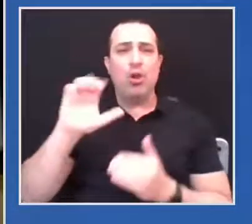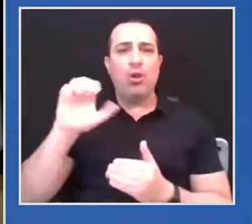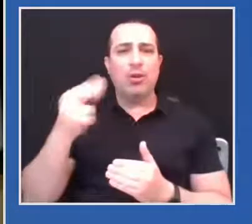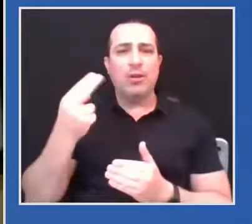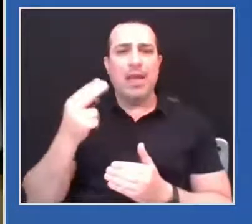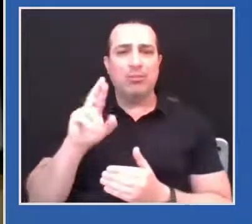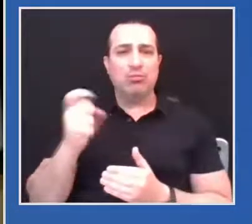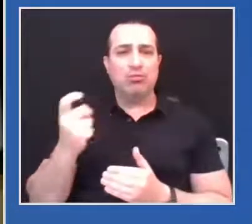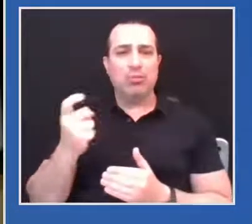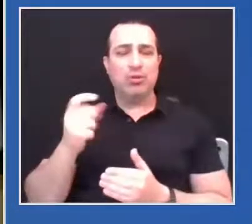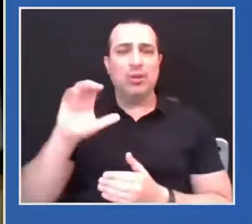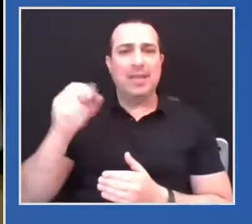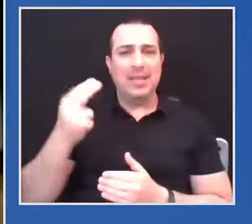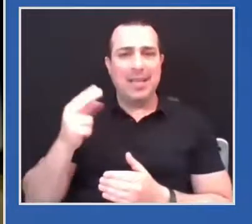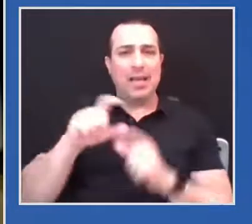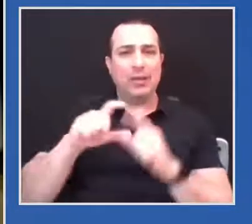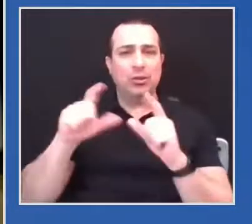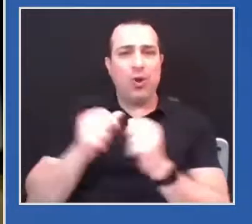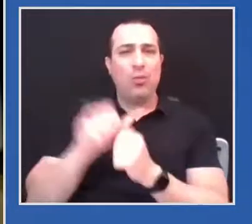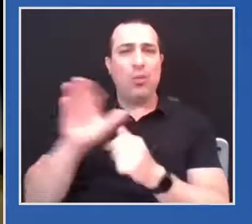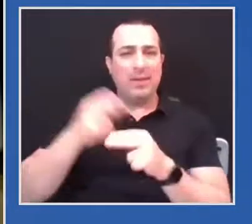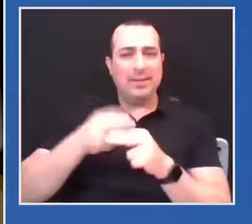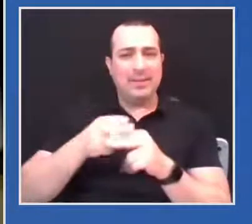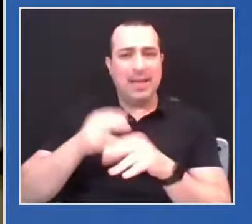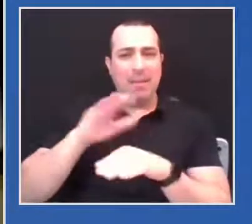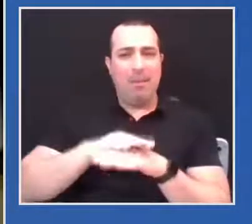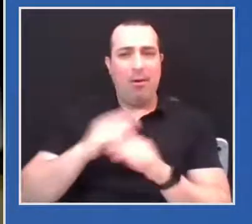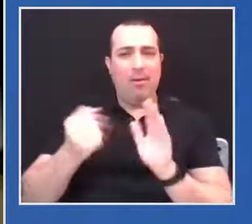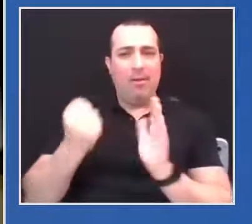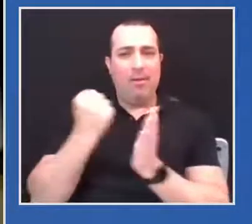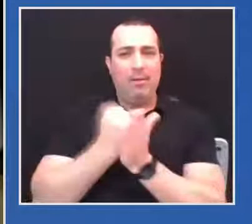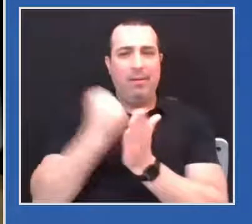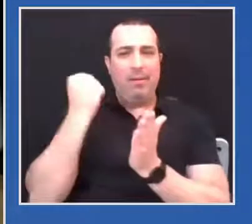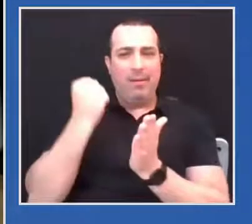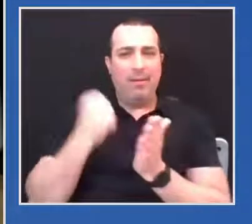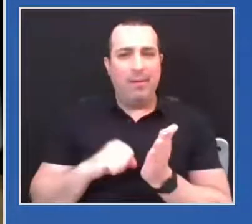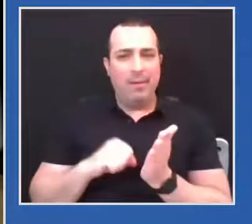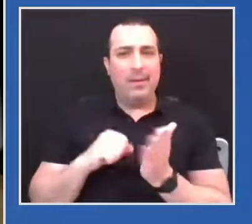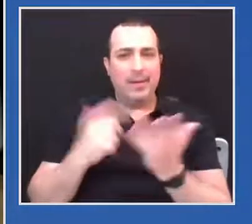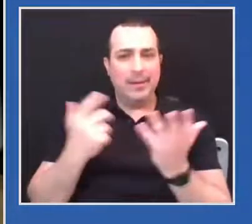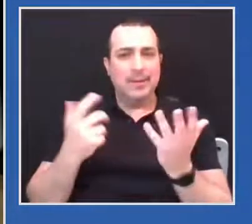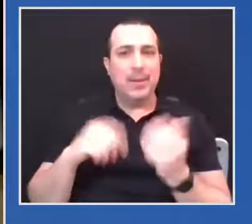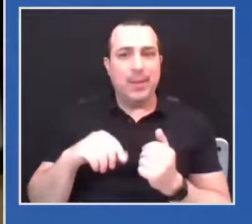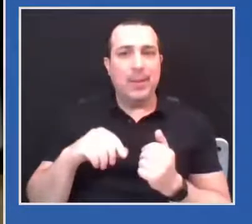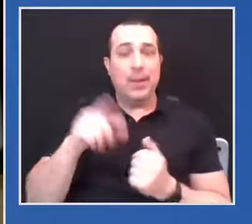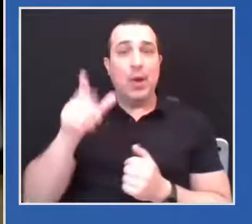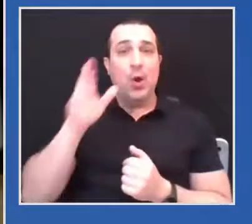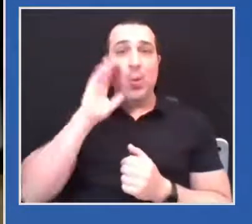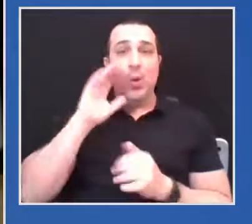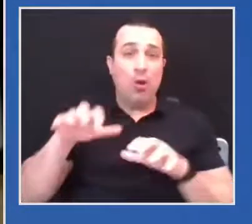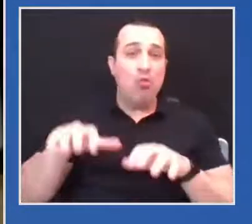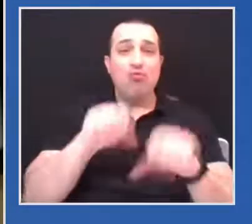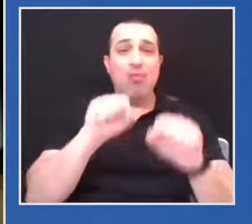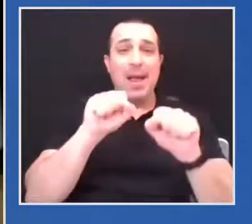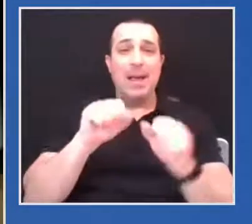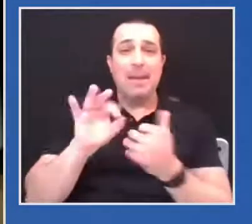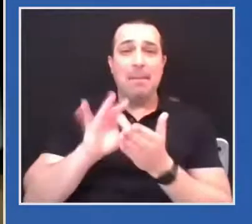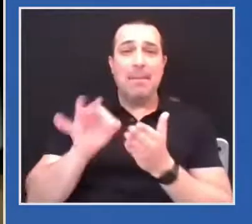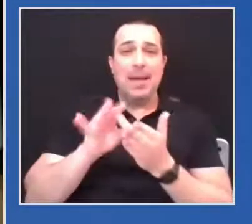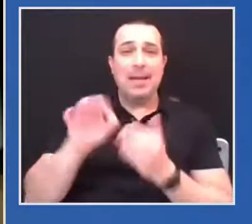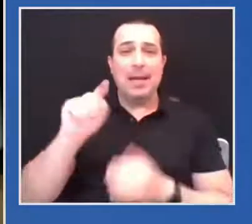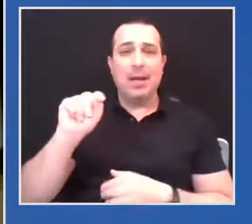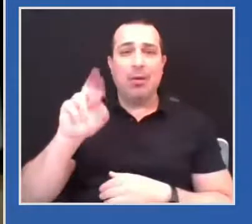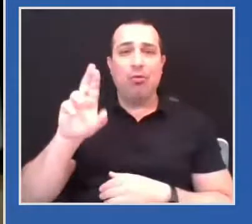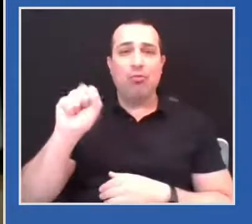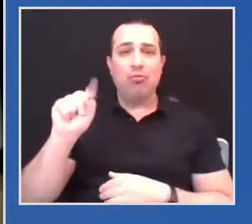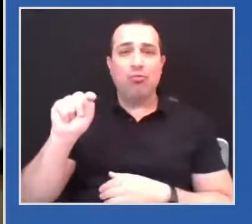on it. So you're going to get it before election with his name on it. But what he's going to do, he's going to raid Medicare Trust Fund to pay